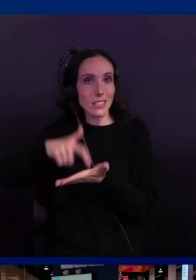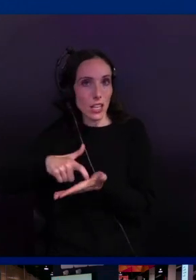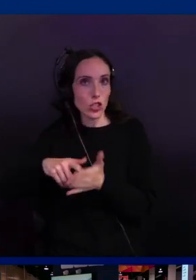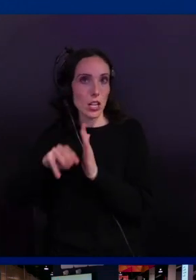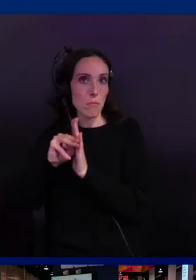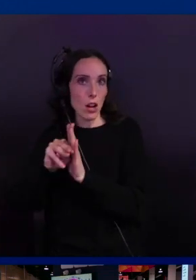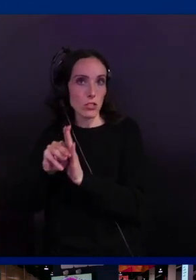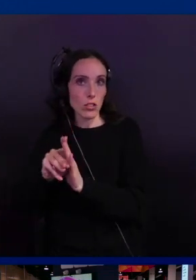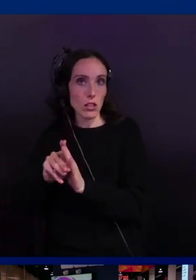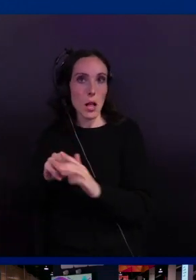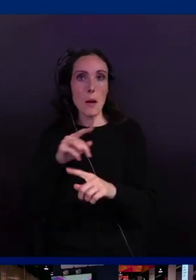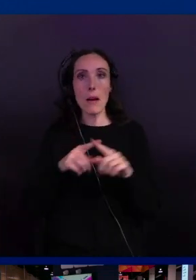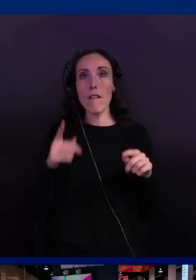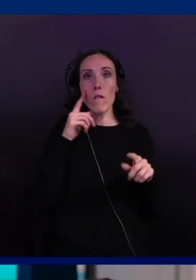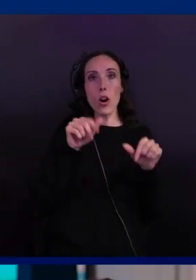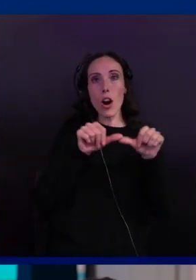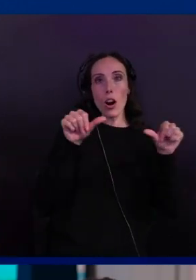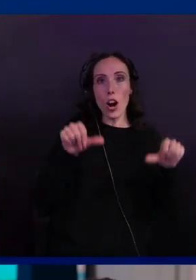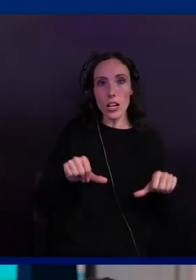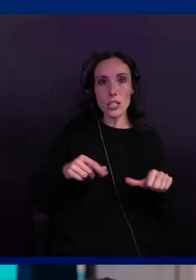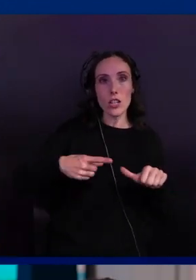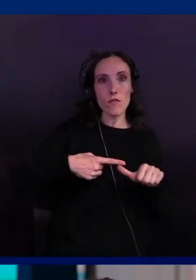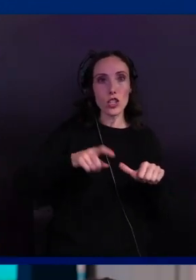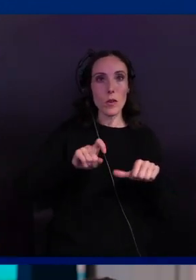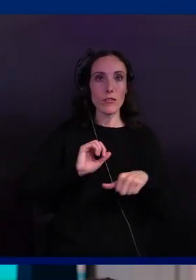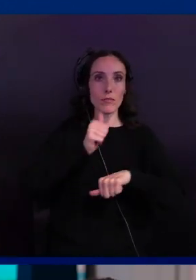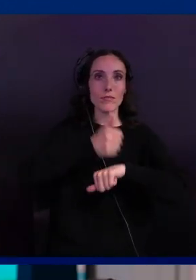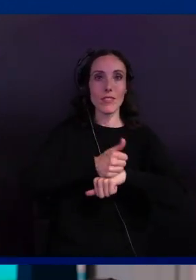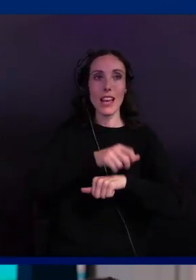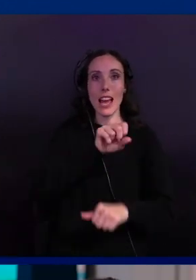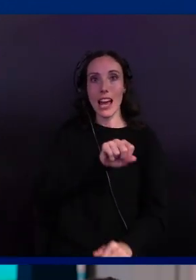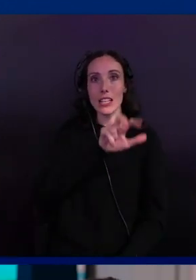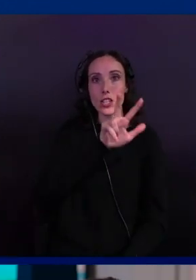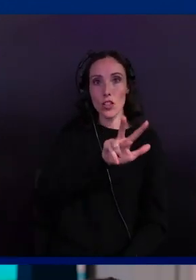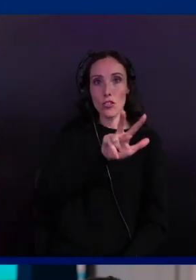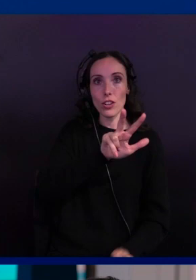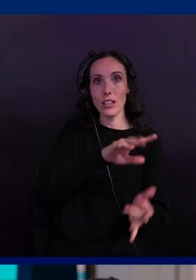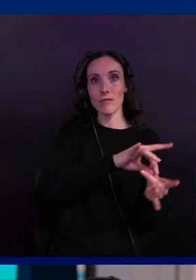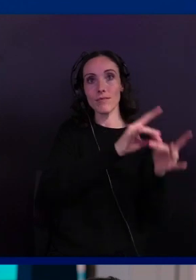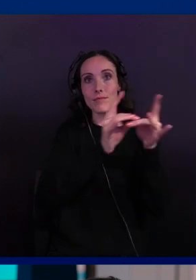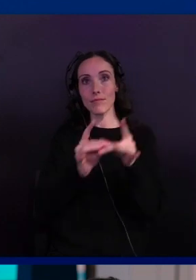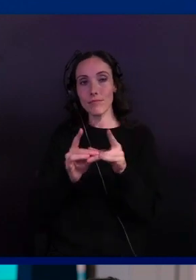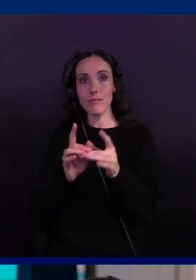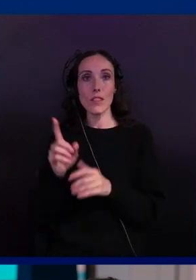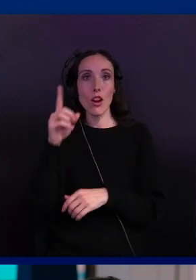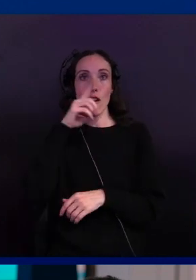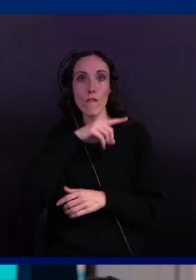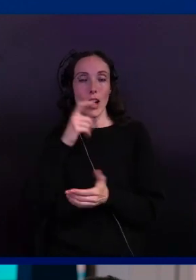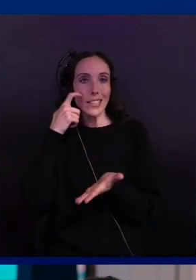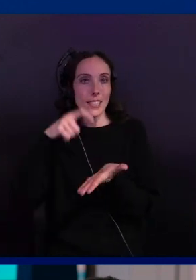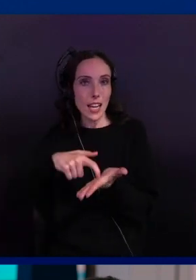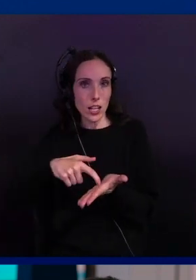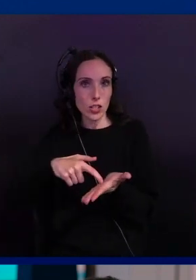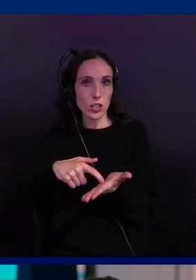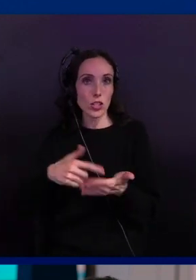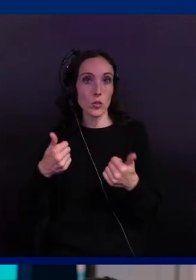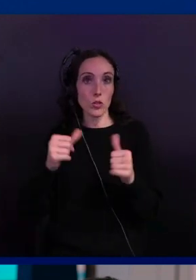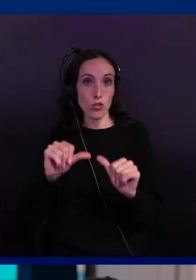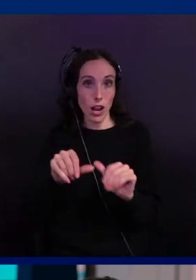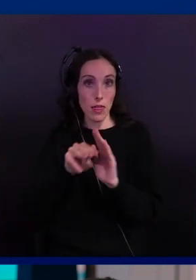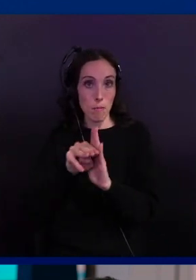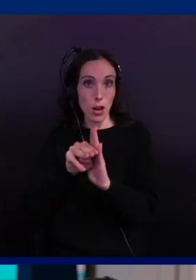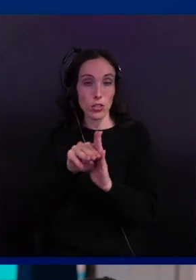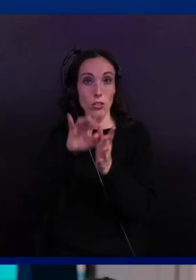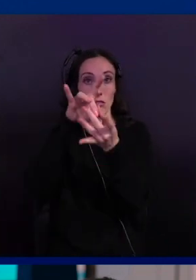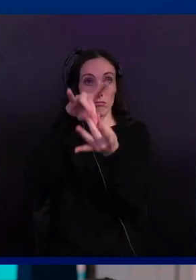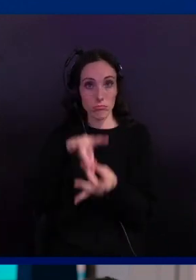quickly architecture. First, you have to put your training data in S3, and then Amazon Fraud Detector, you are going to train the model, and